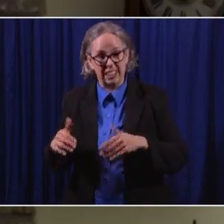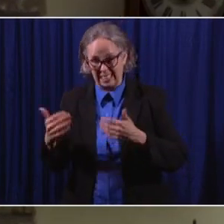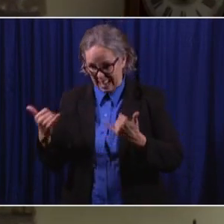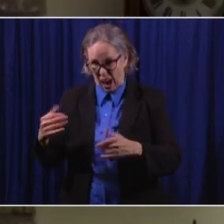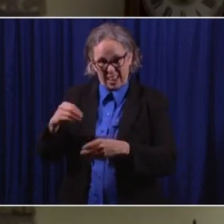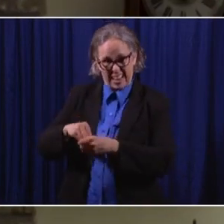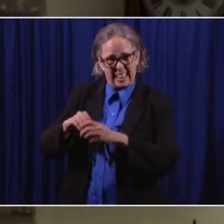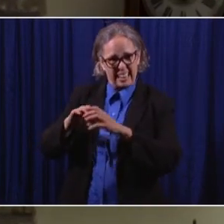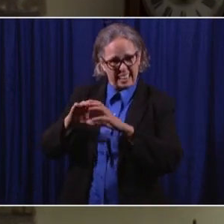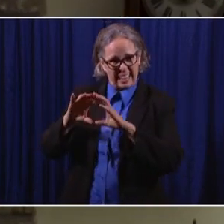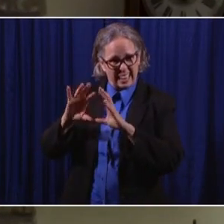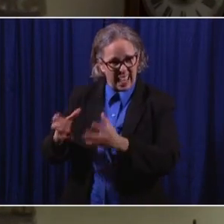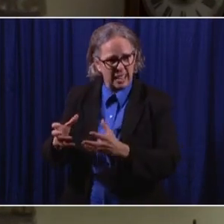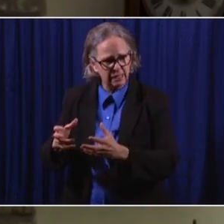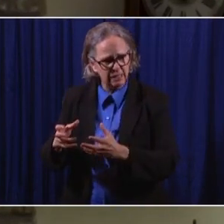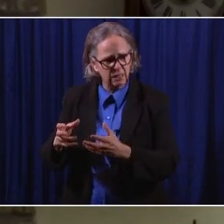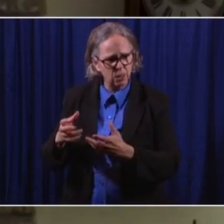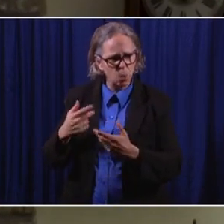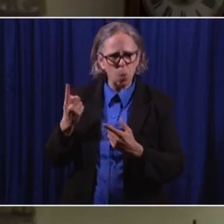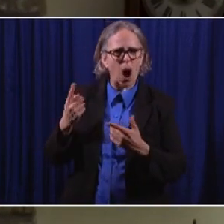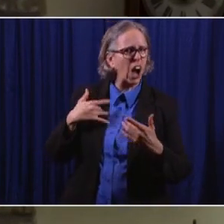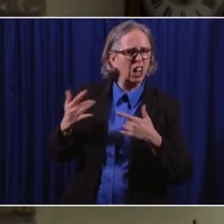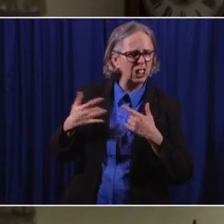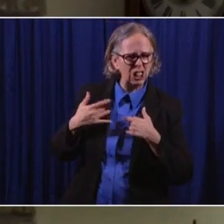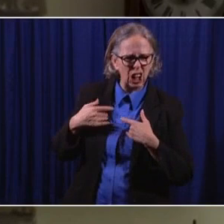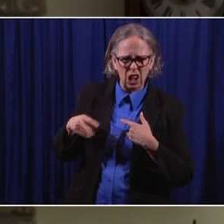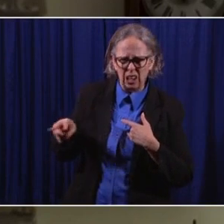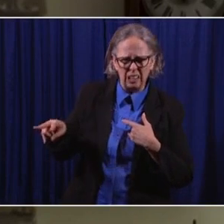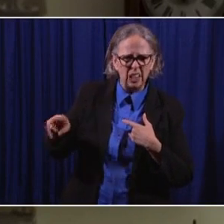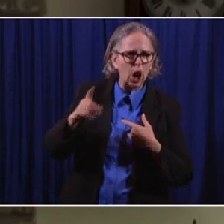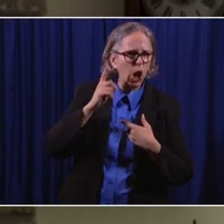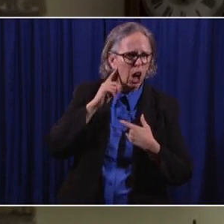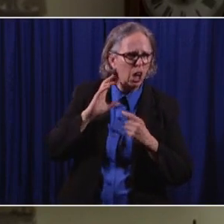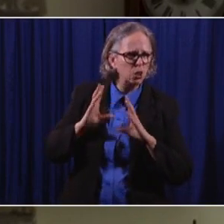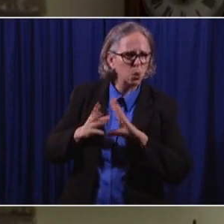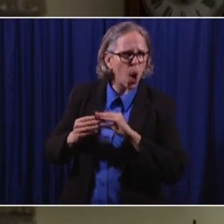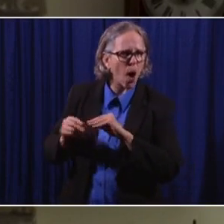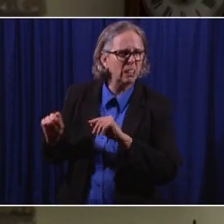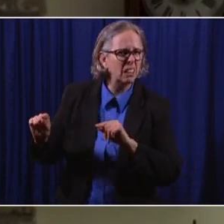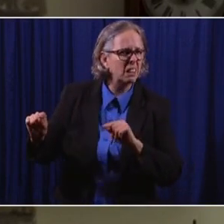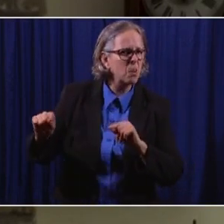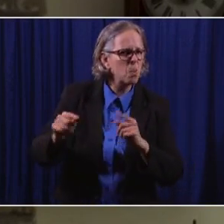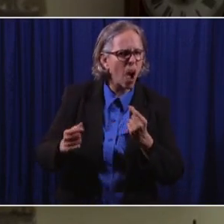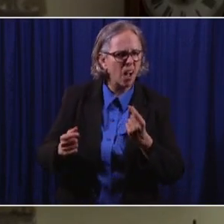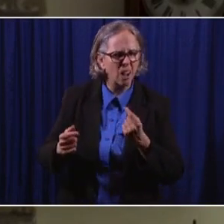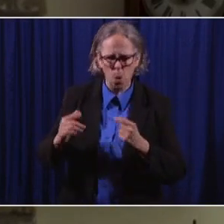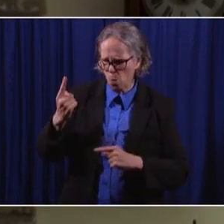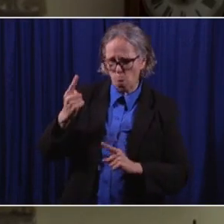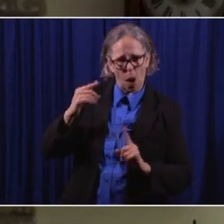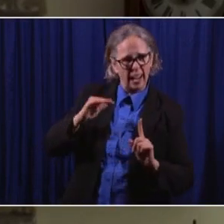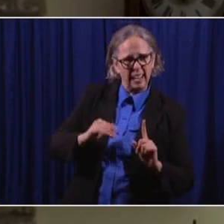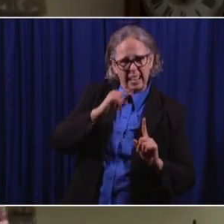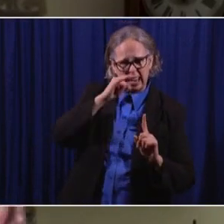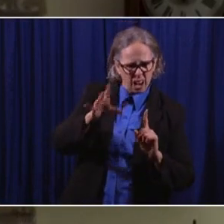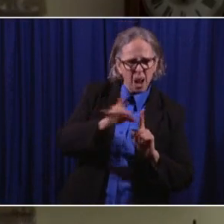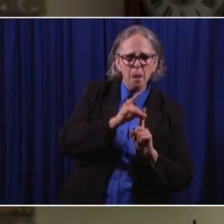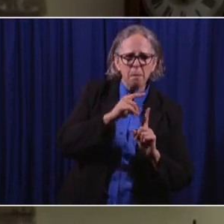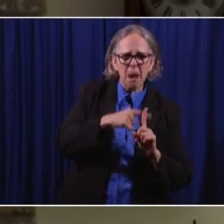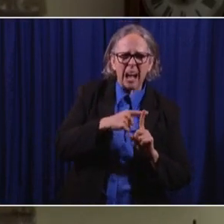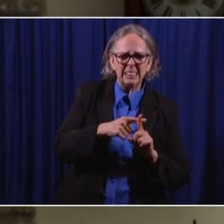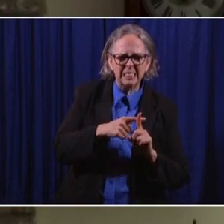we've heard and one of the concerns that have been raised is, you have a child who tests positive and then you knock out a whole bunch